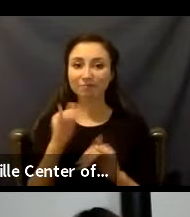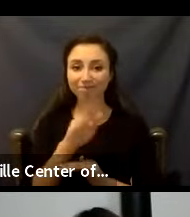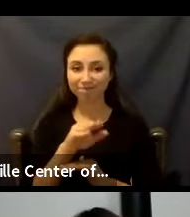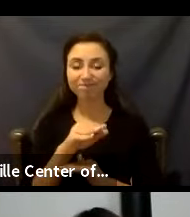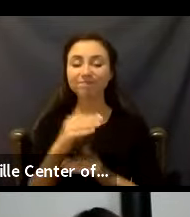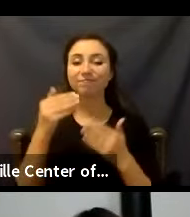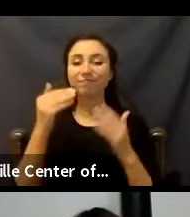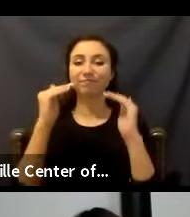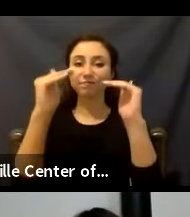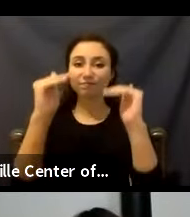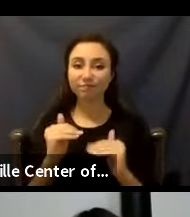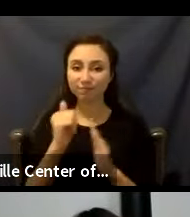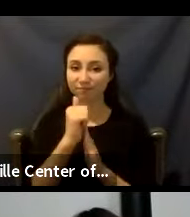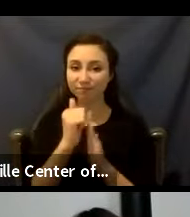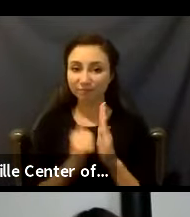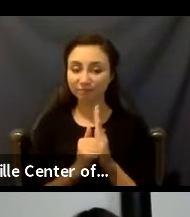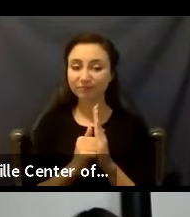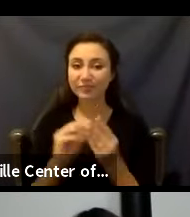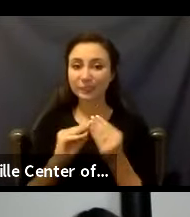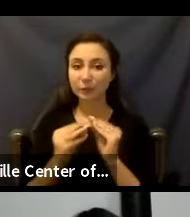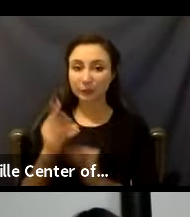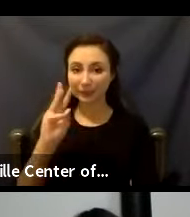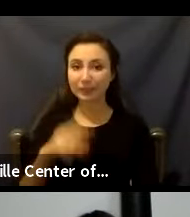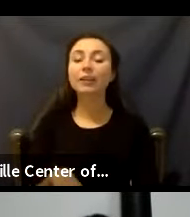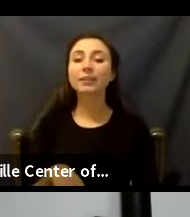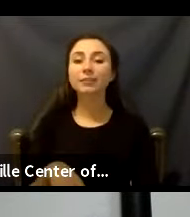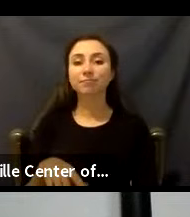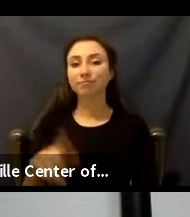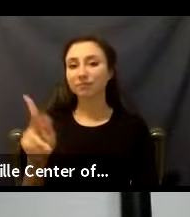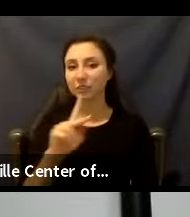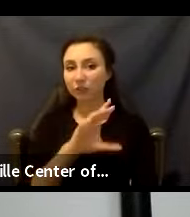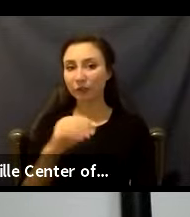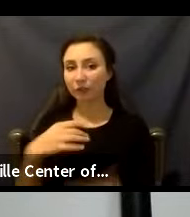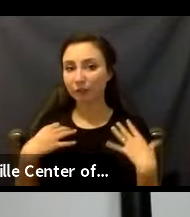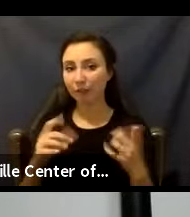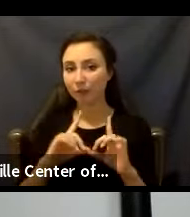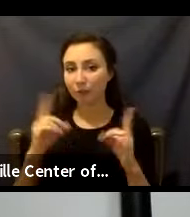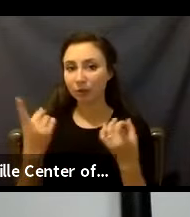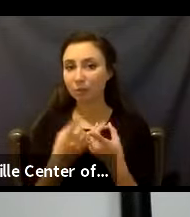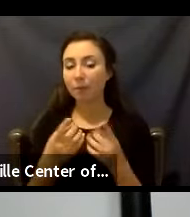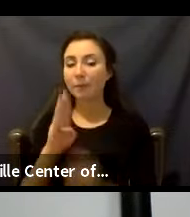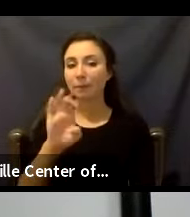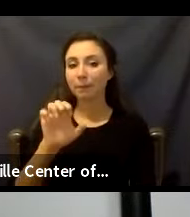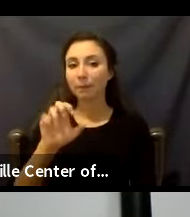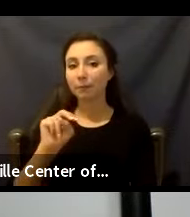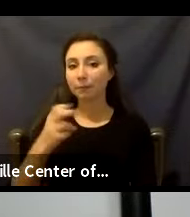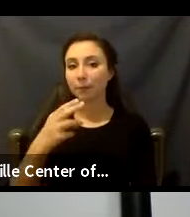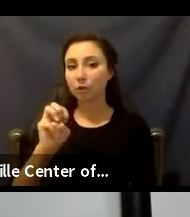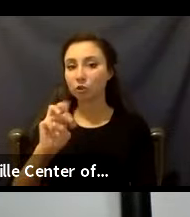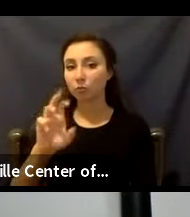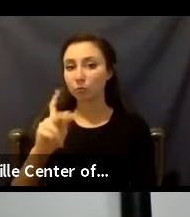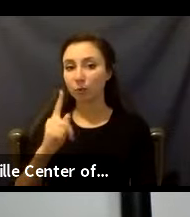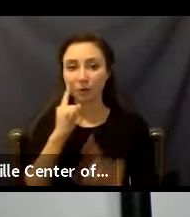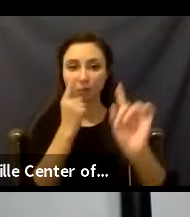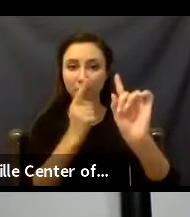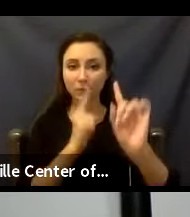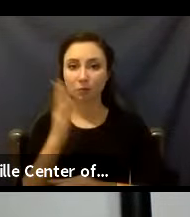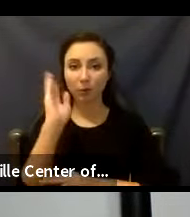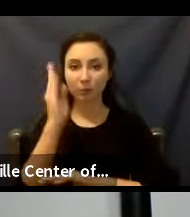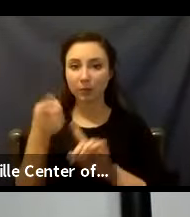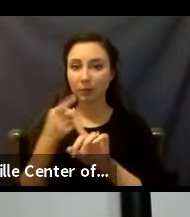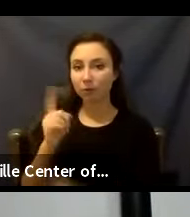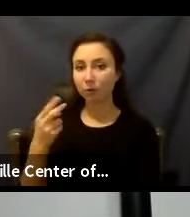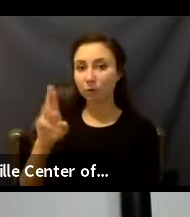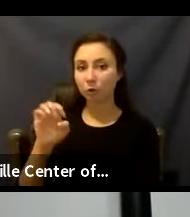on the agenda, which is 6, is the Knox County Health Department's benchmark presentation by Dr. Buchanan. So Dr. Buchanan, if you are ready, we